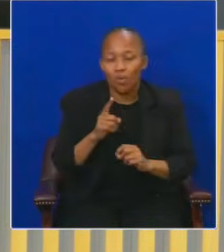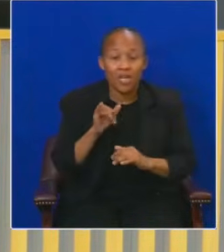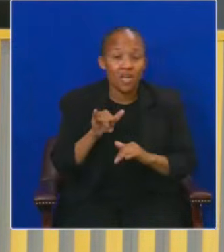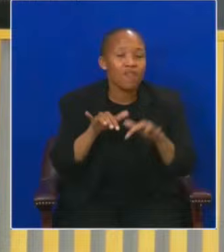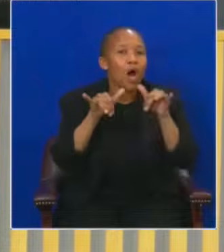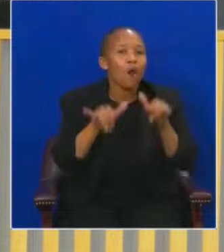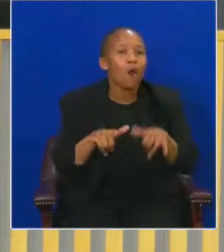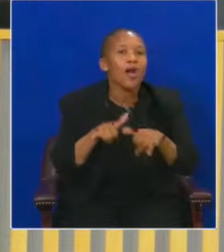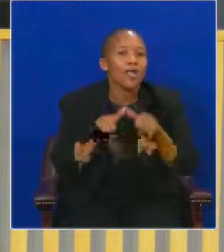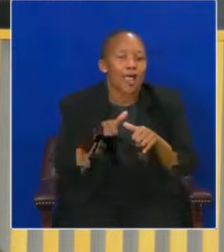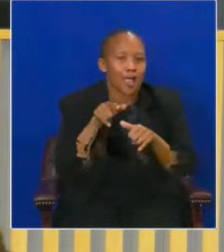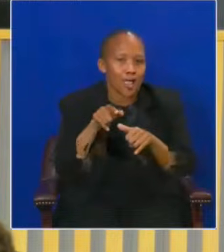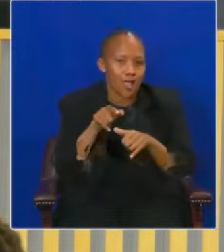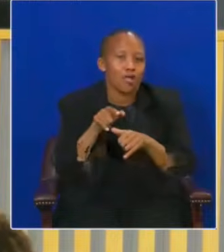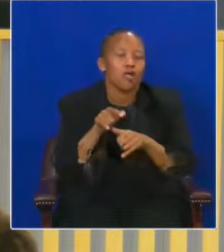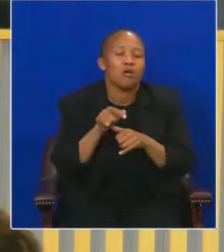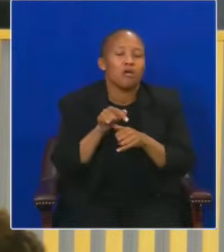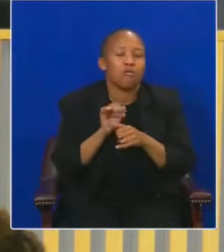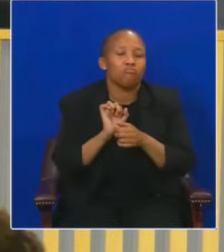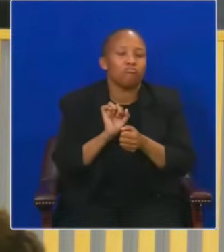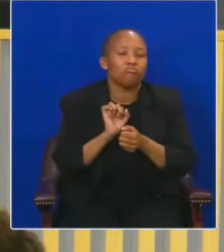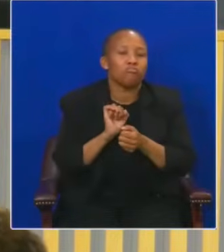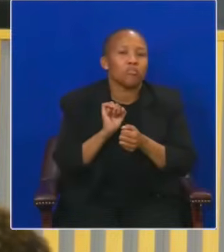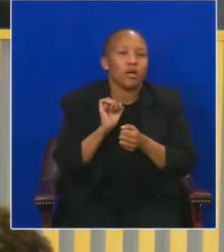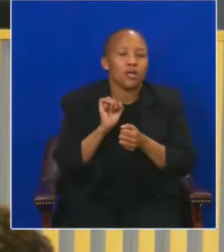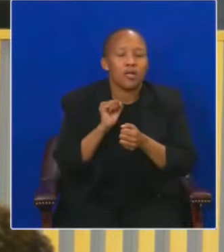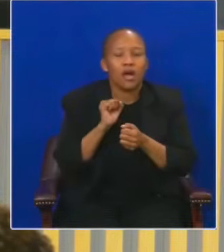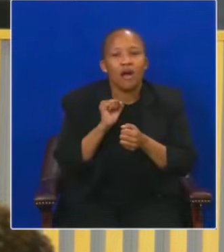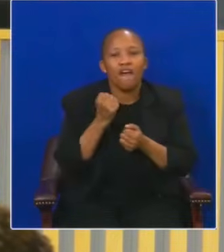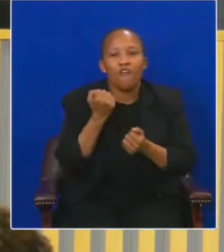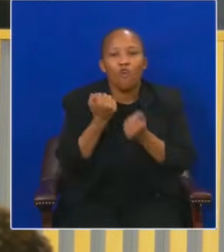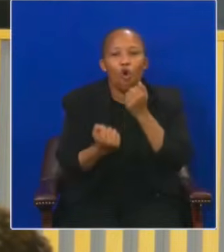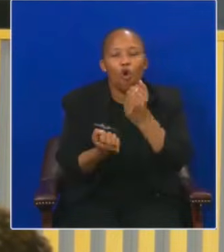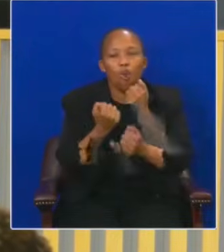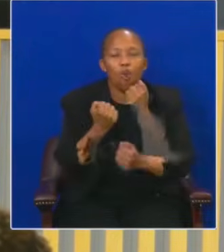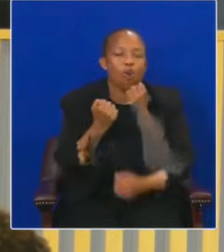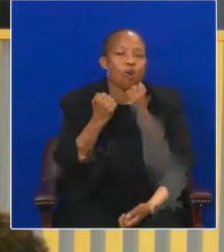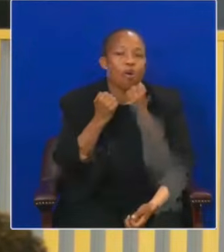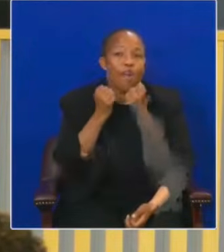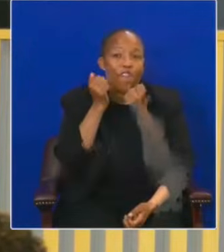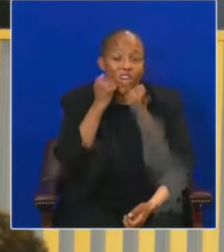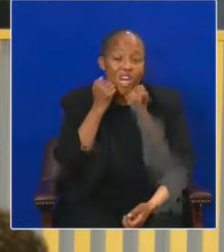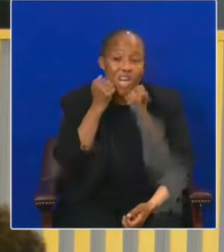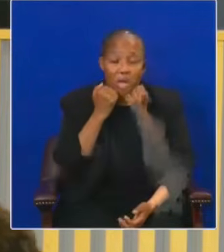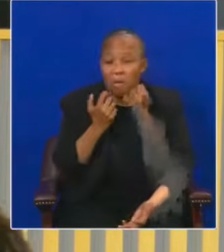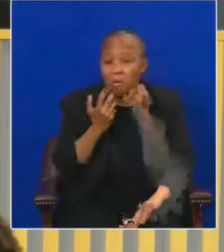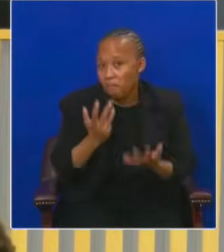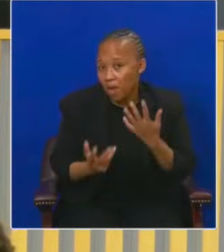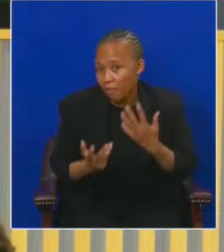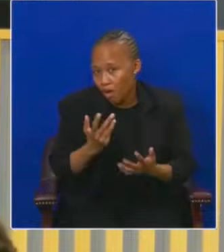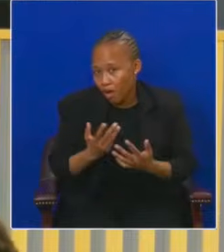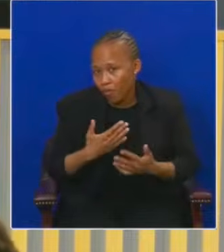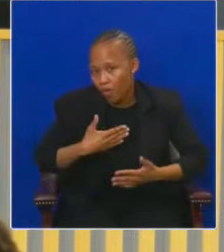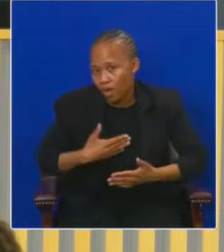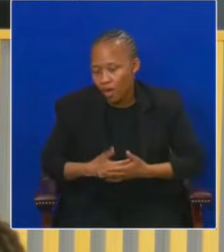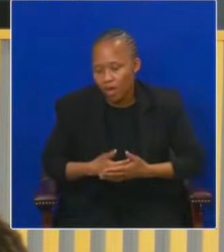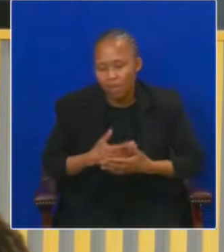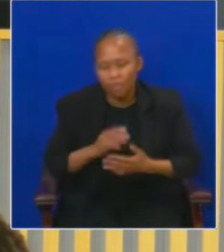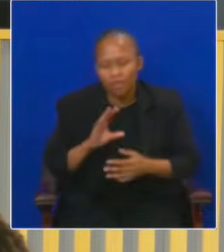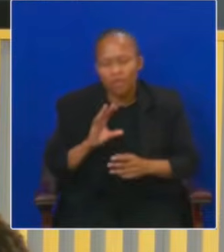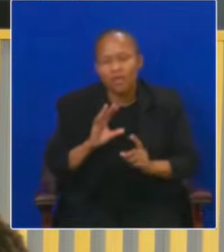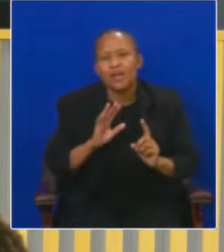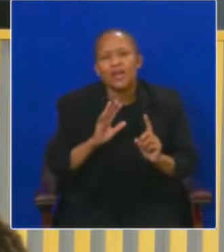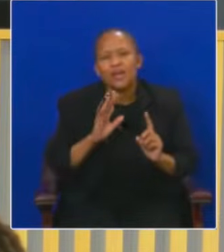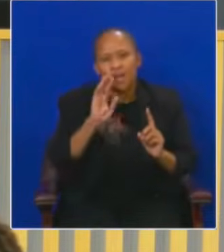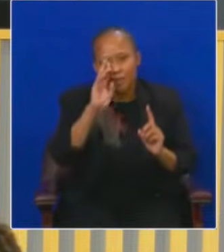Court, he would most probably be remanded to Luhof prison. However, he